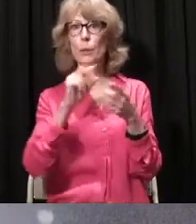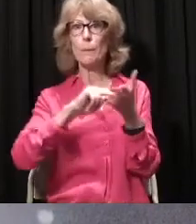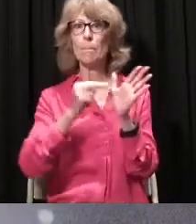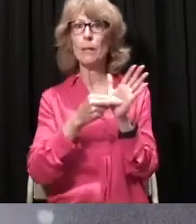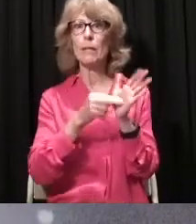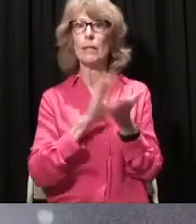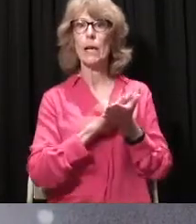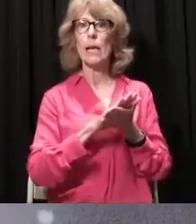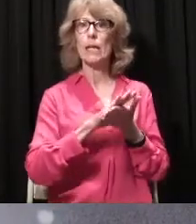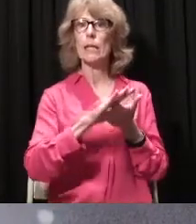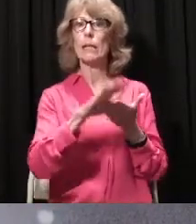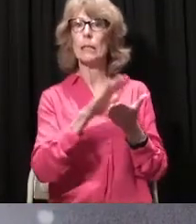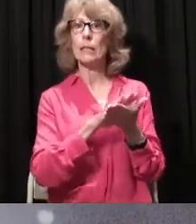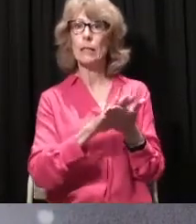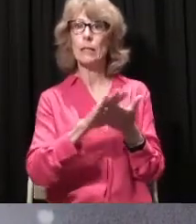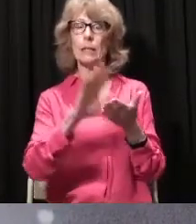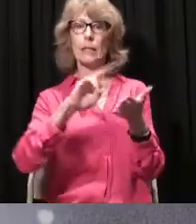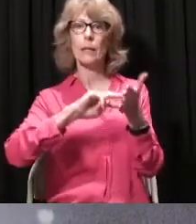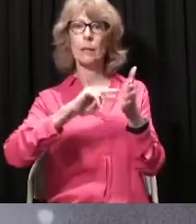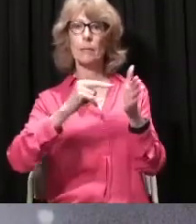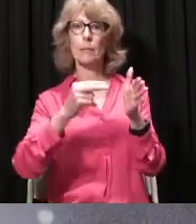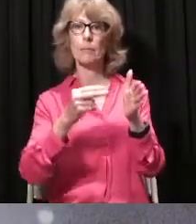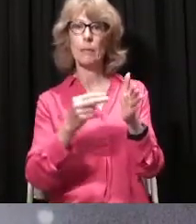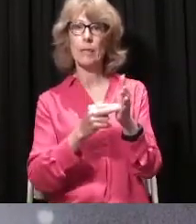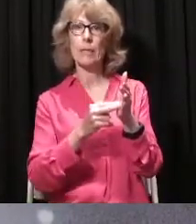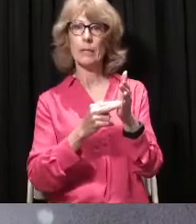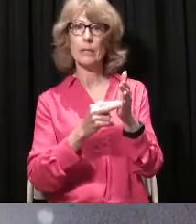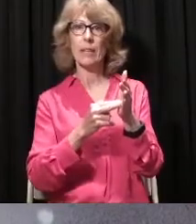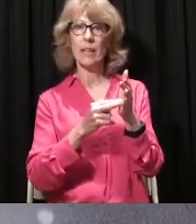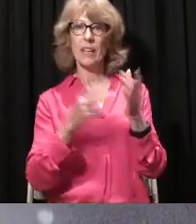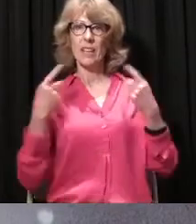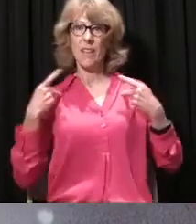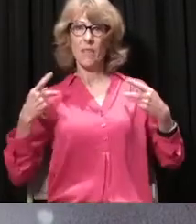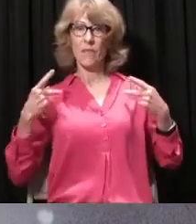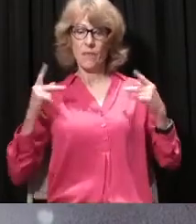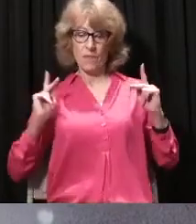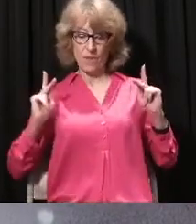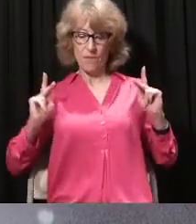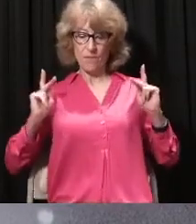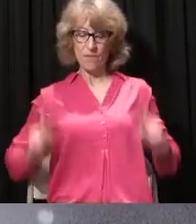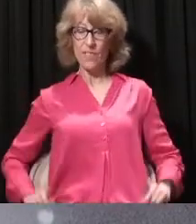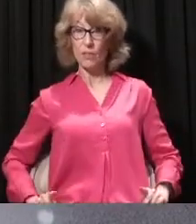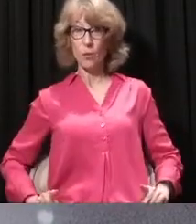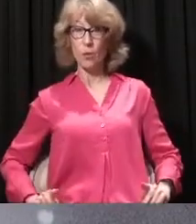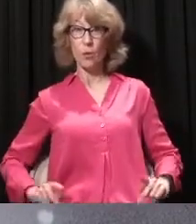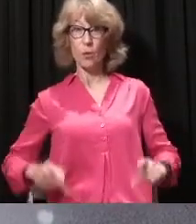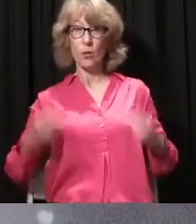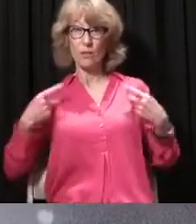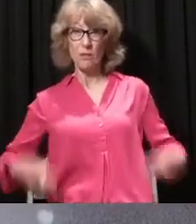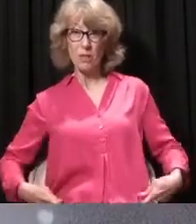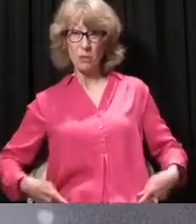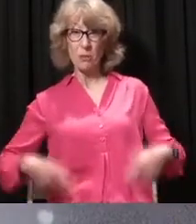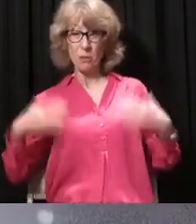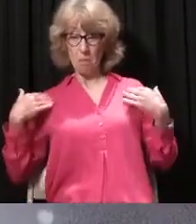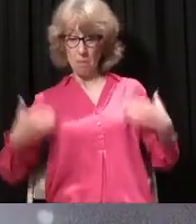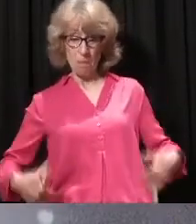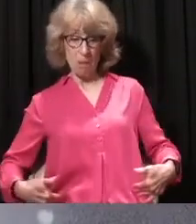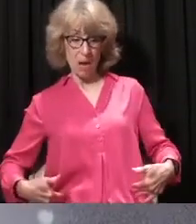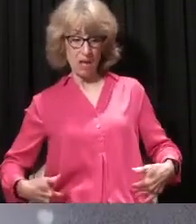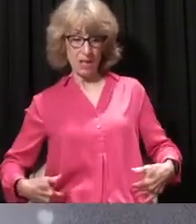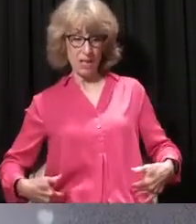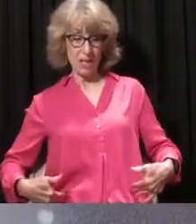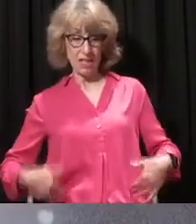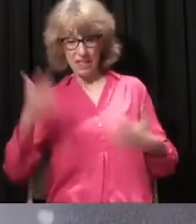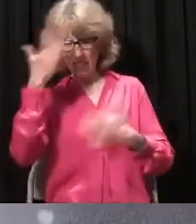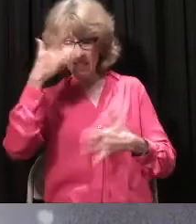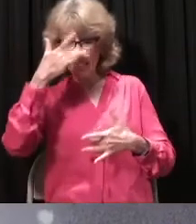and it specifically means cleansed from physical ailments. And the word is used in this story to describe the moment when all